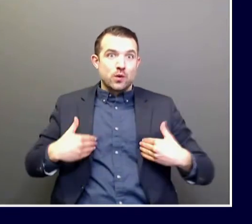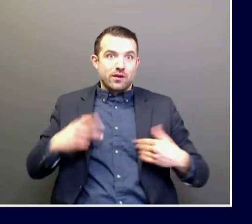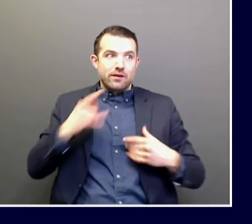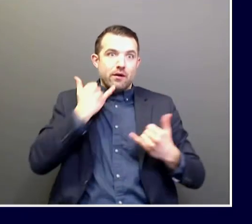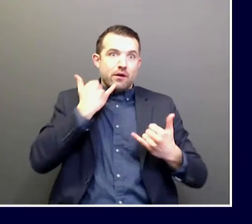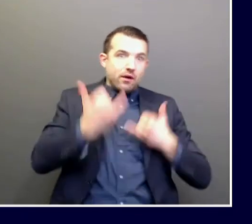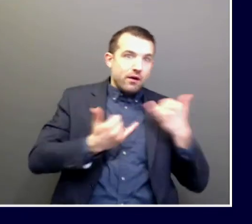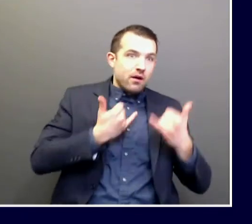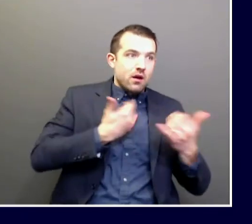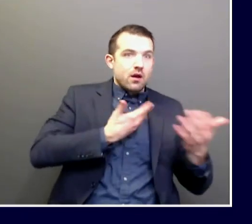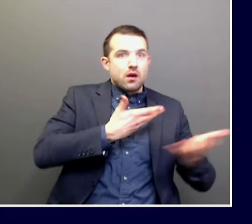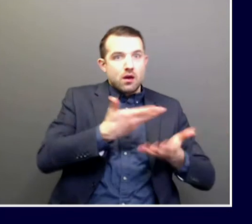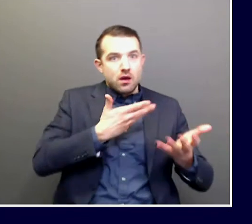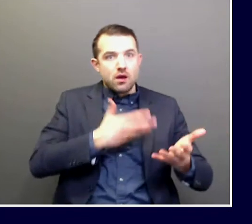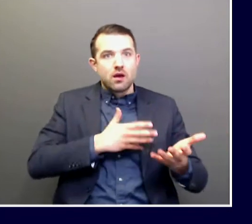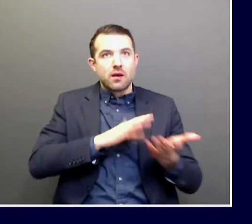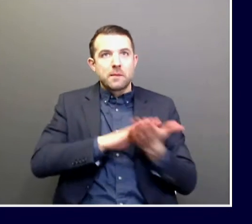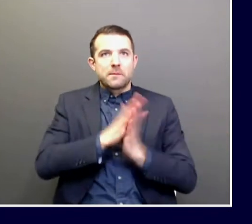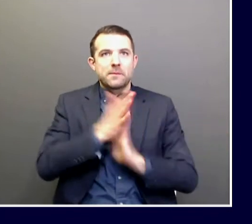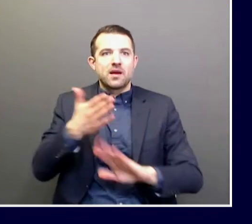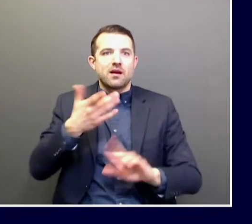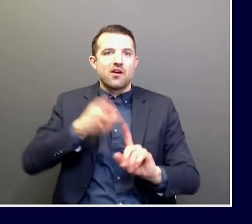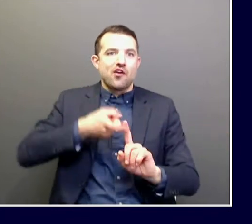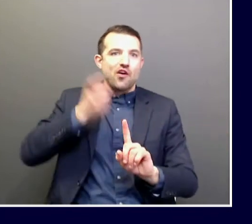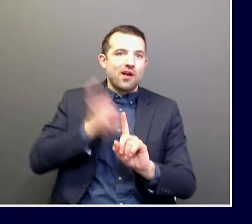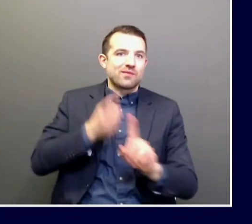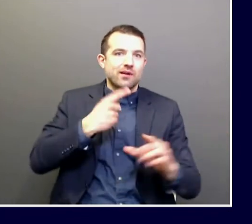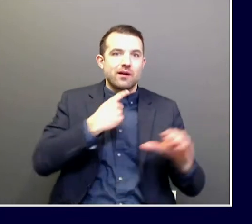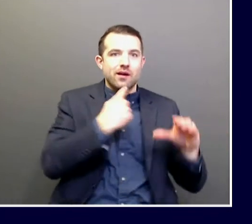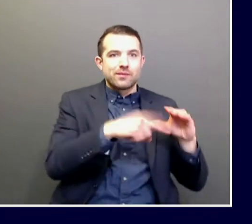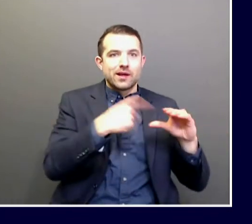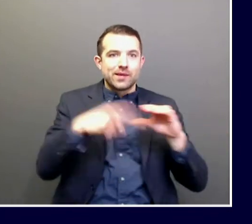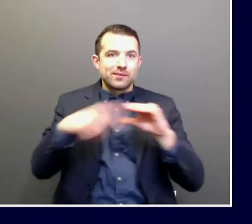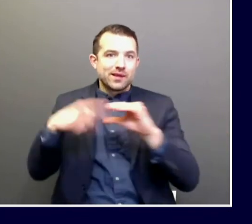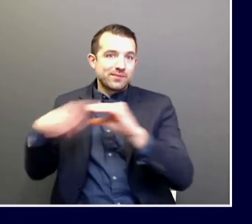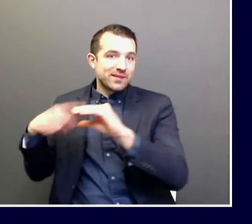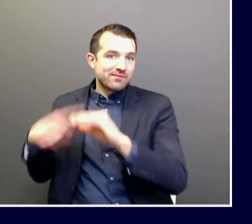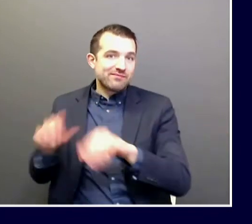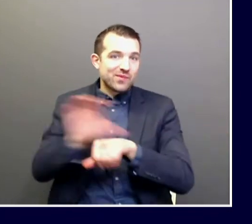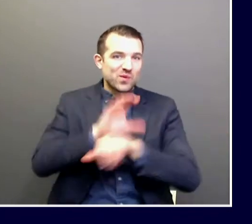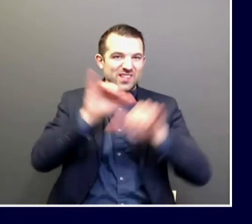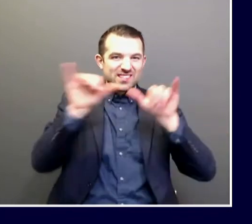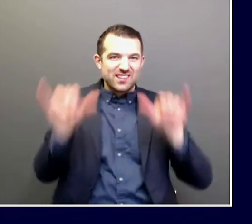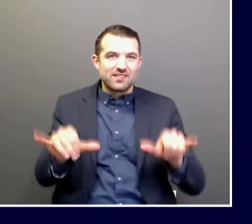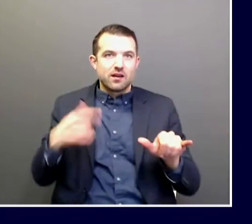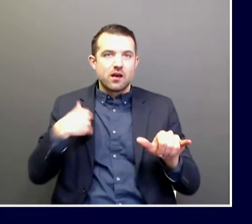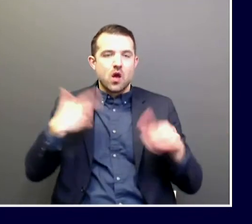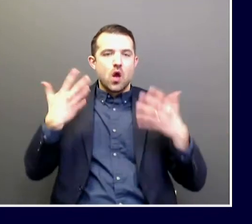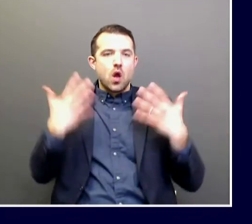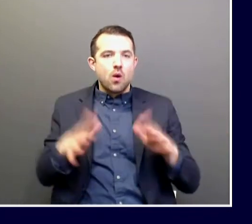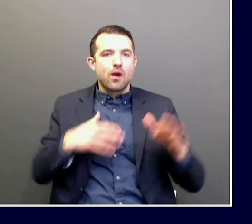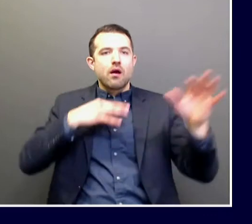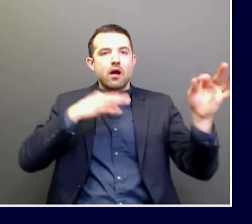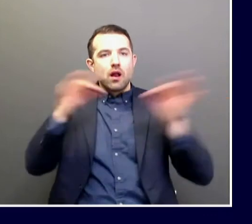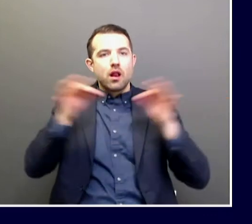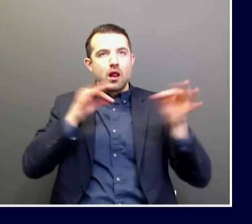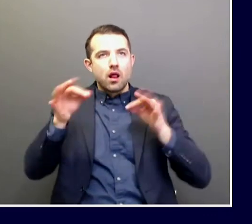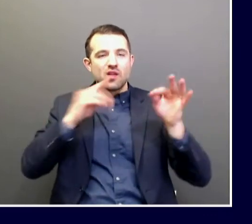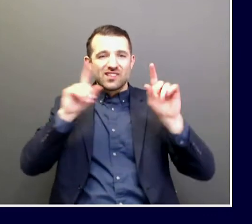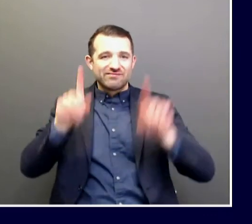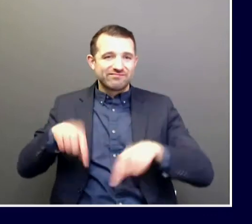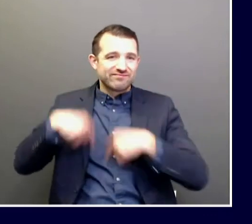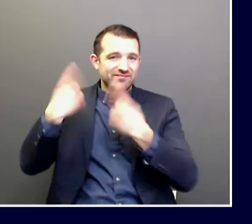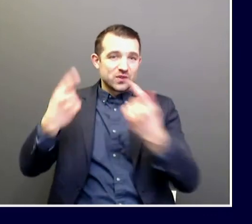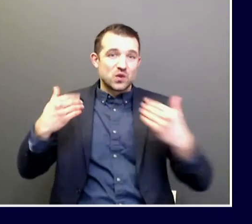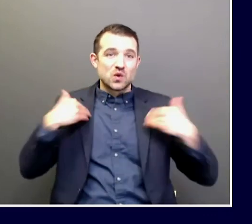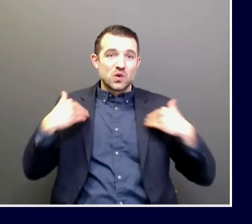approach and more toward the automated one. I wanted to explain today why that human-centered approach has been so valuable to us